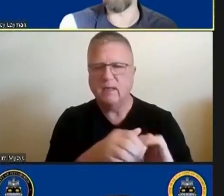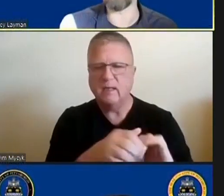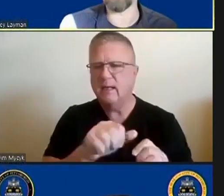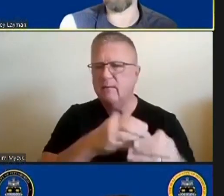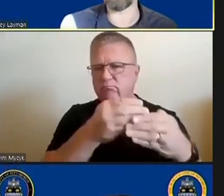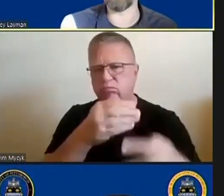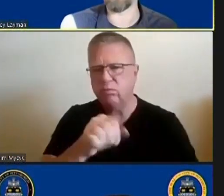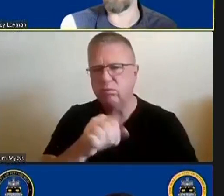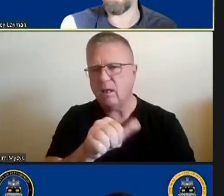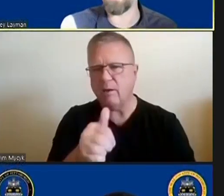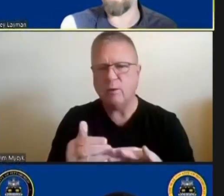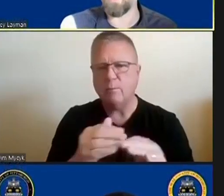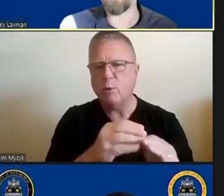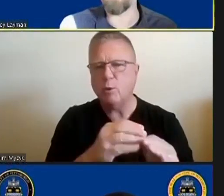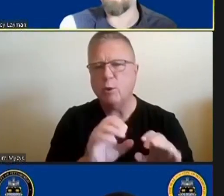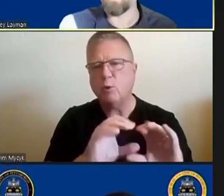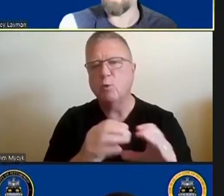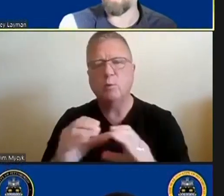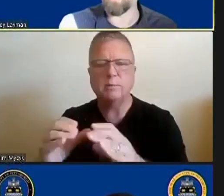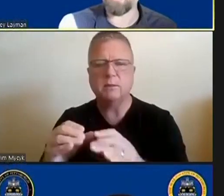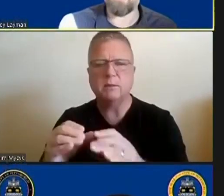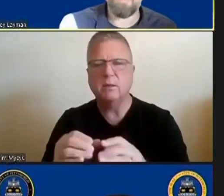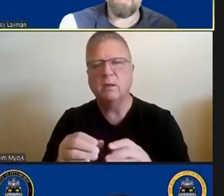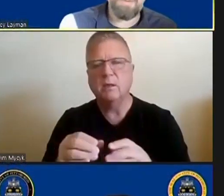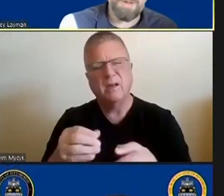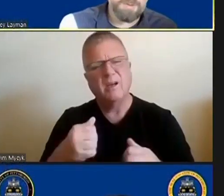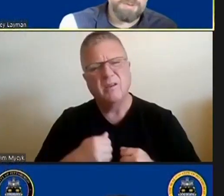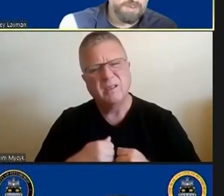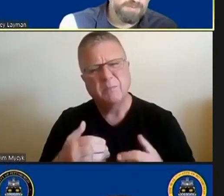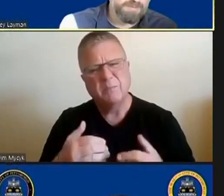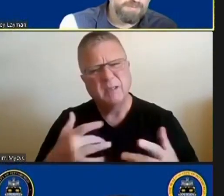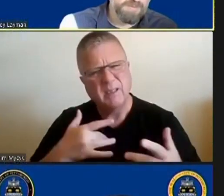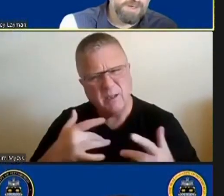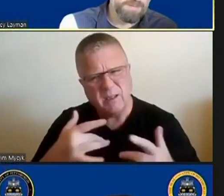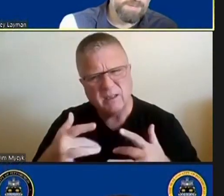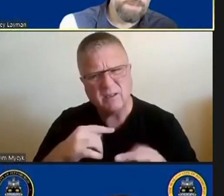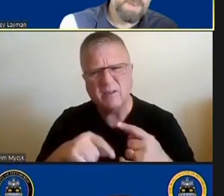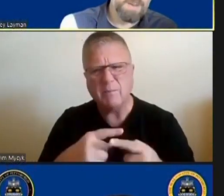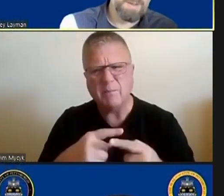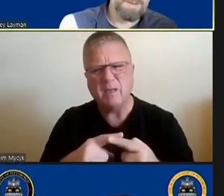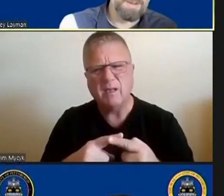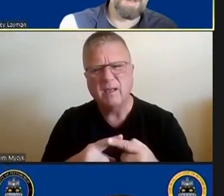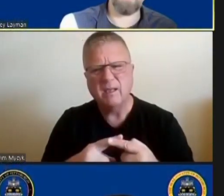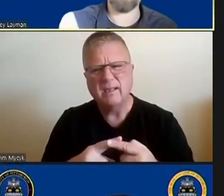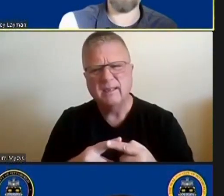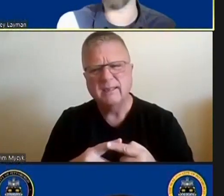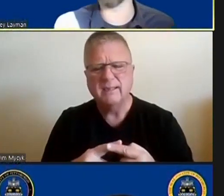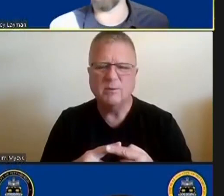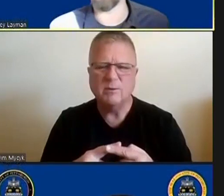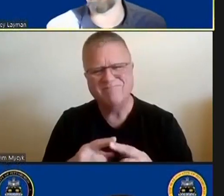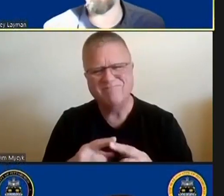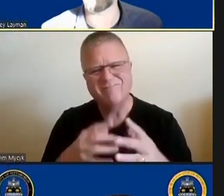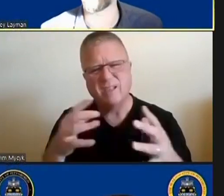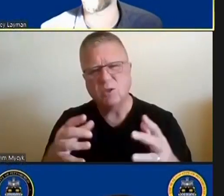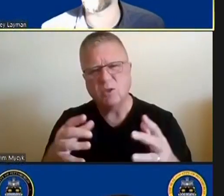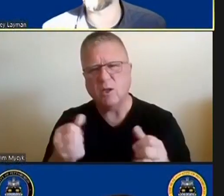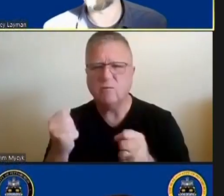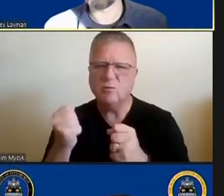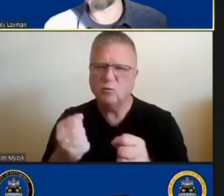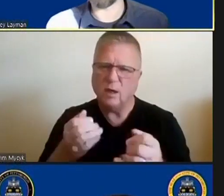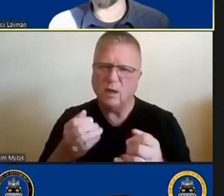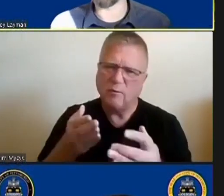who expressed concerns about the sort of that had been a lot of